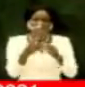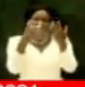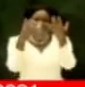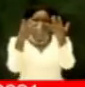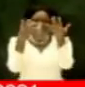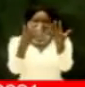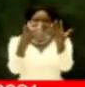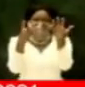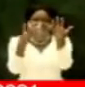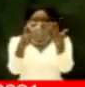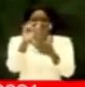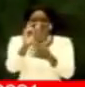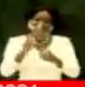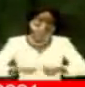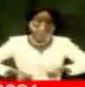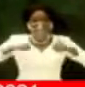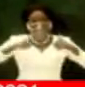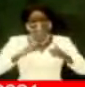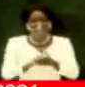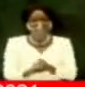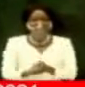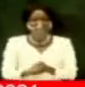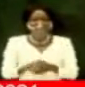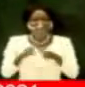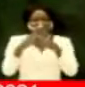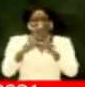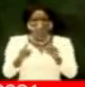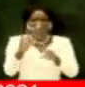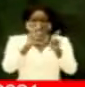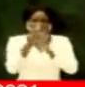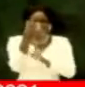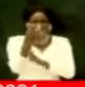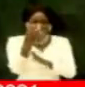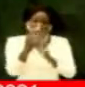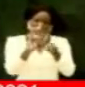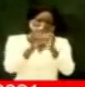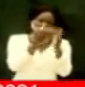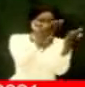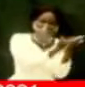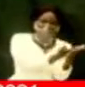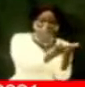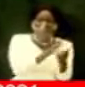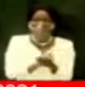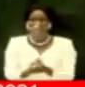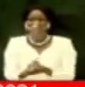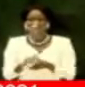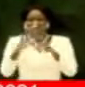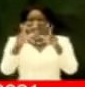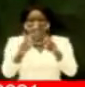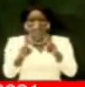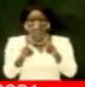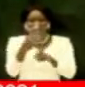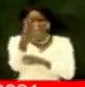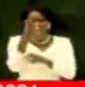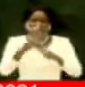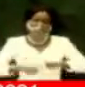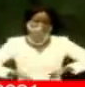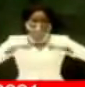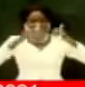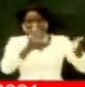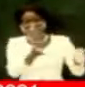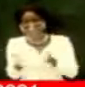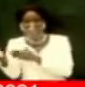2,970 recoveries. And we have had 4 new admissions and 3 discharges, which brings the number of our